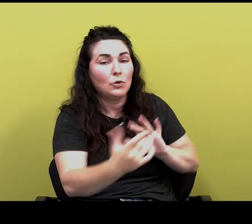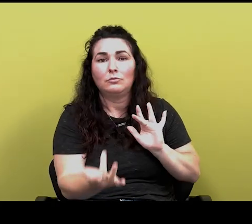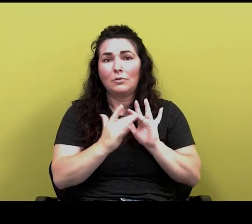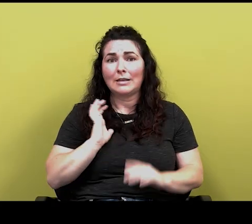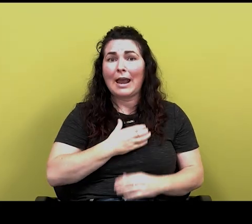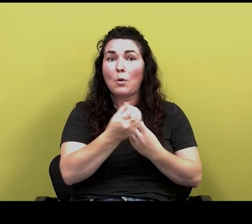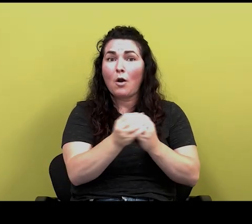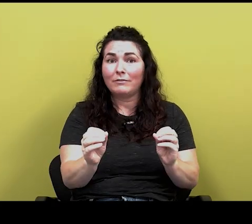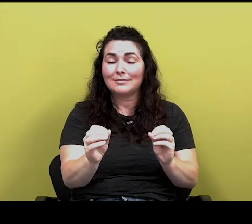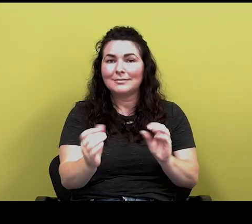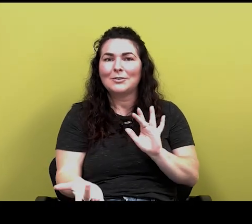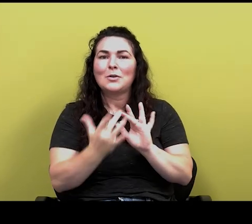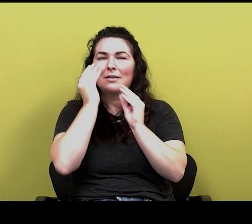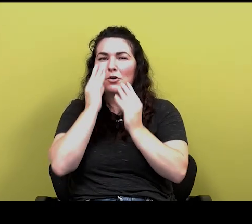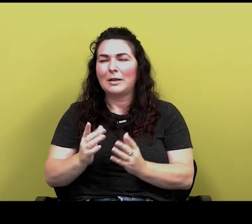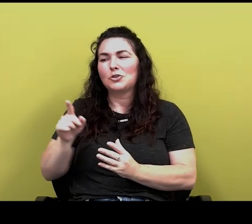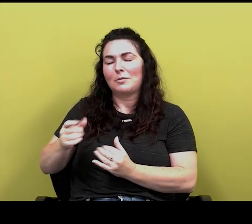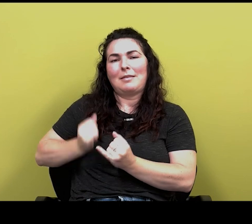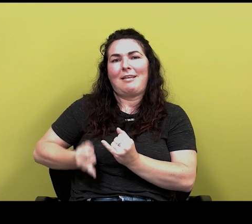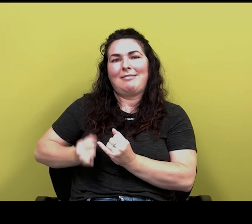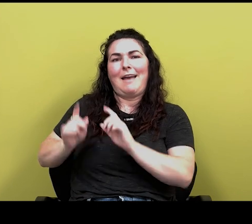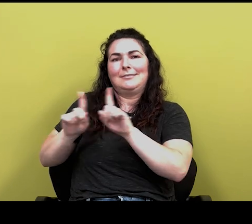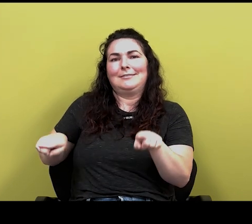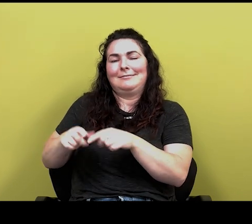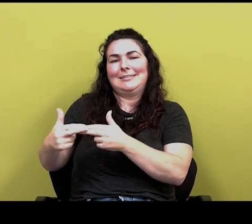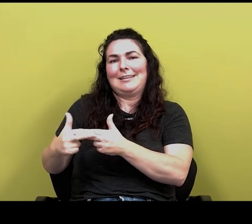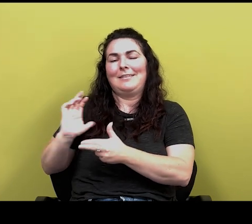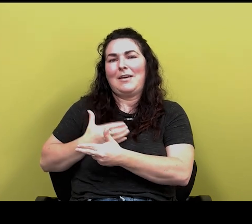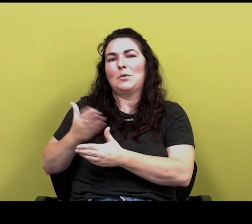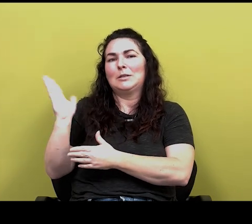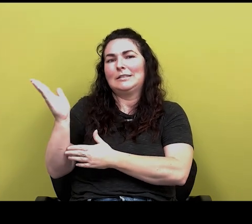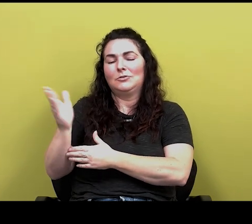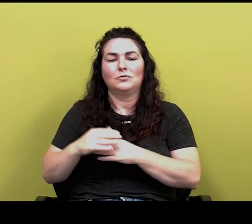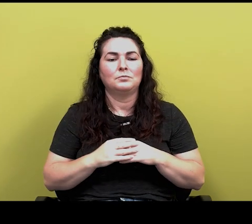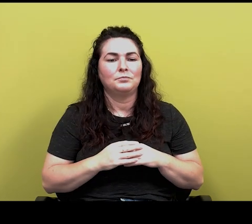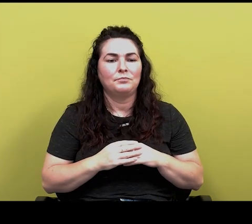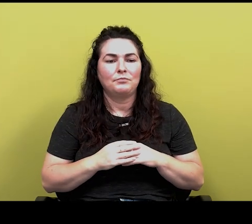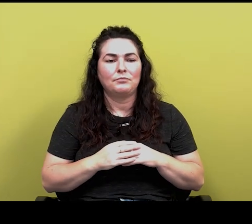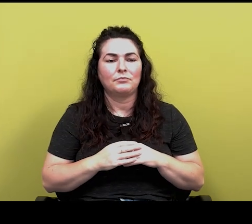office. Our contact information will be reviewed on the final slide of this presentation.